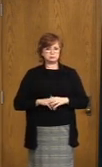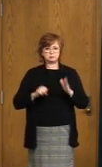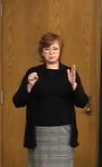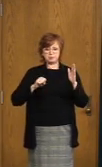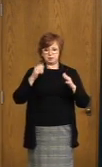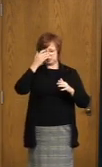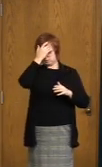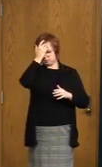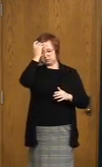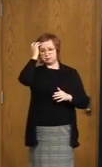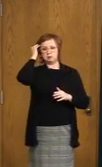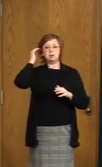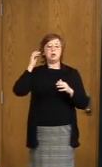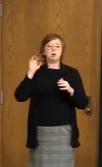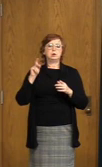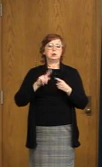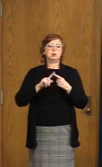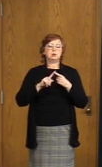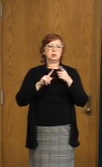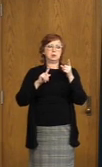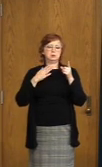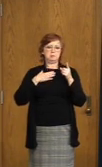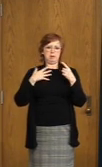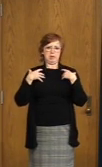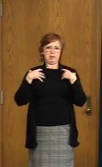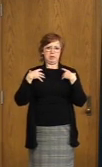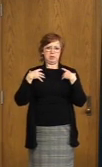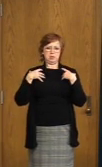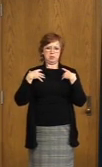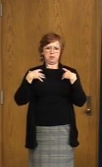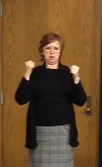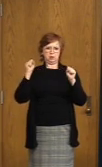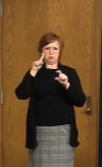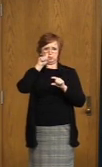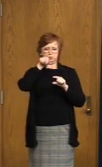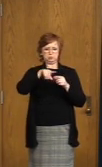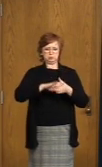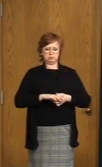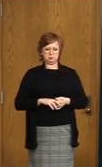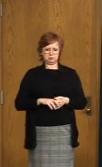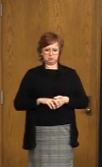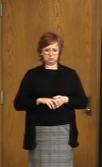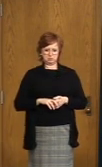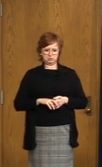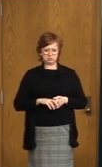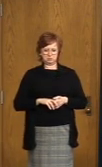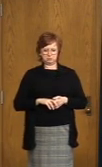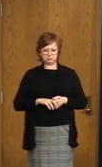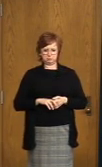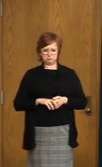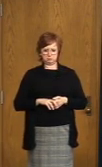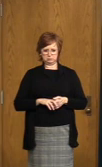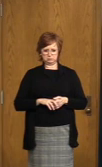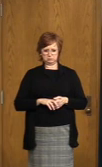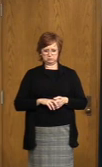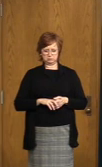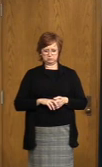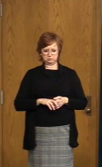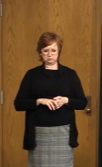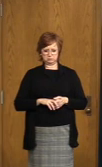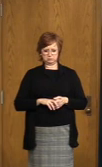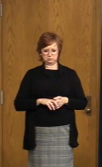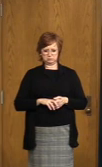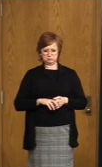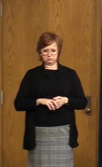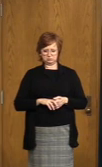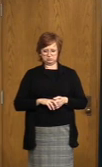Yes, from a health perspective, how is it safer for someone to enter a play center with 30 different people